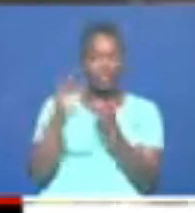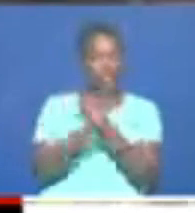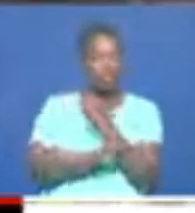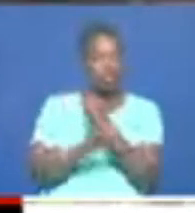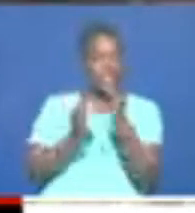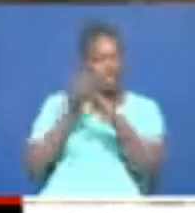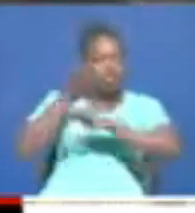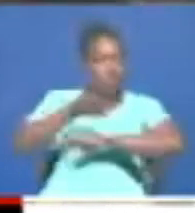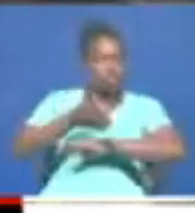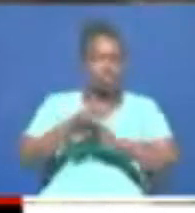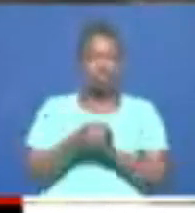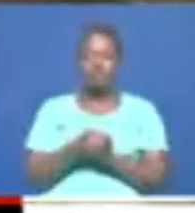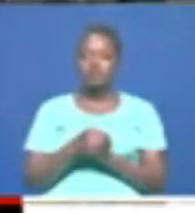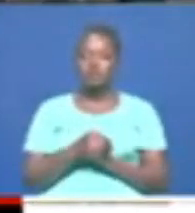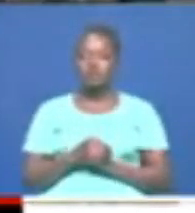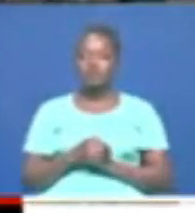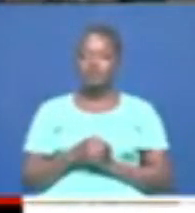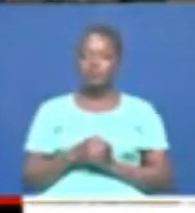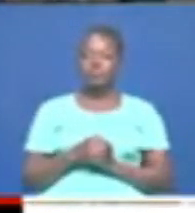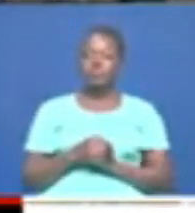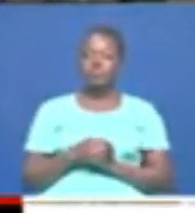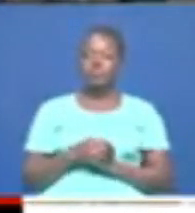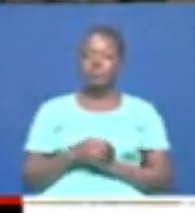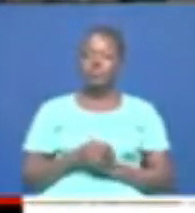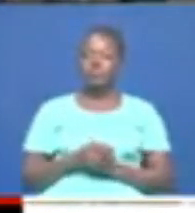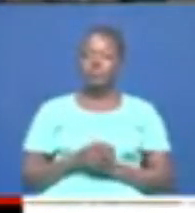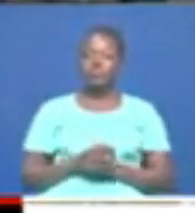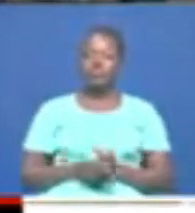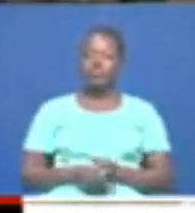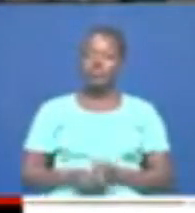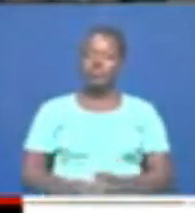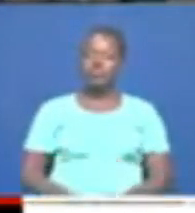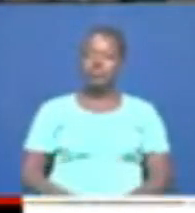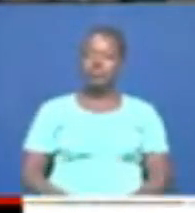beyond. Kamche Menza for Prime Edition at the DCI headquarters, Nairobi.